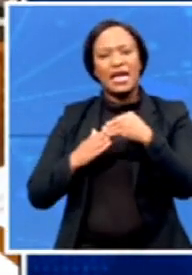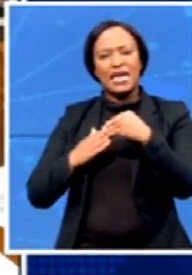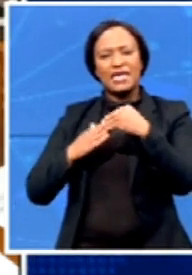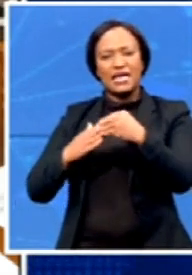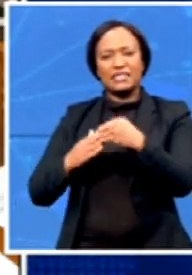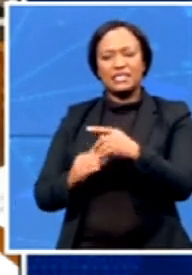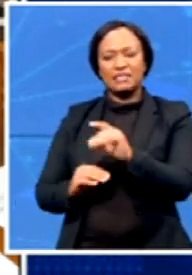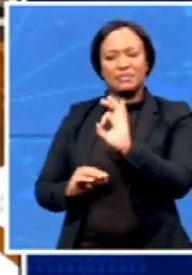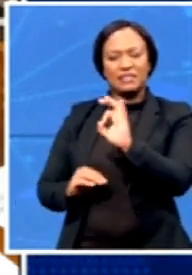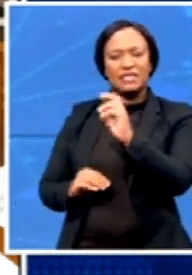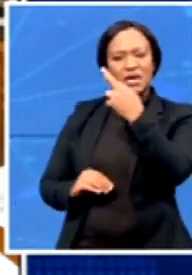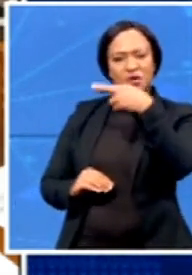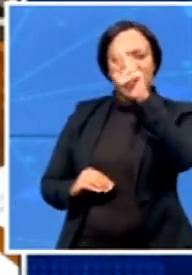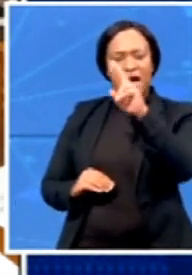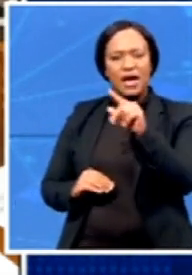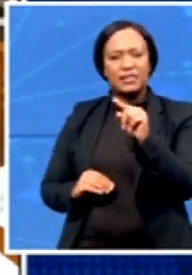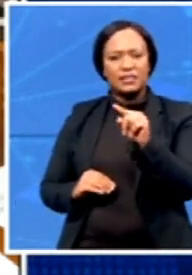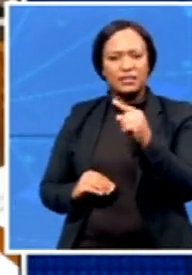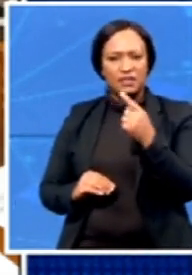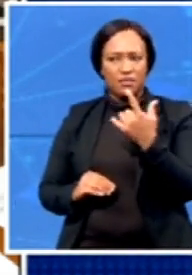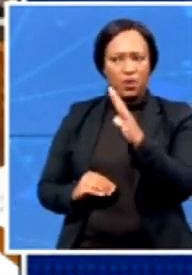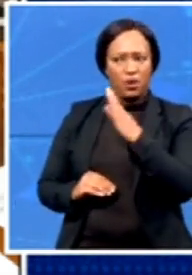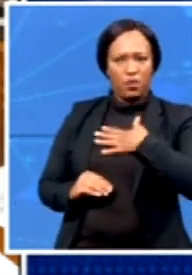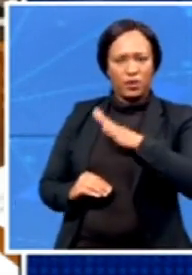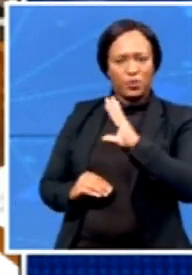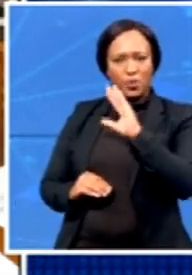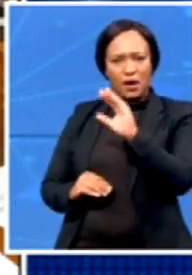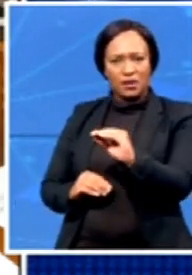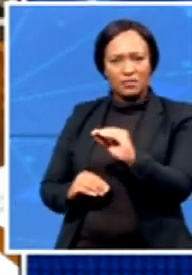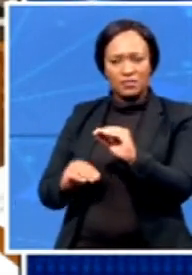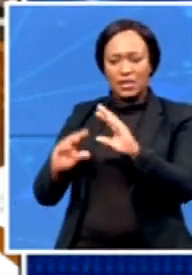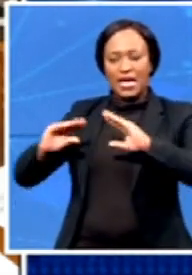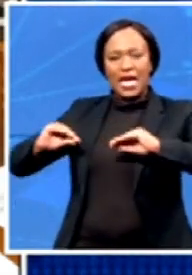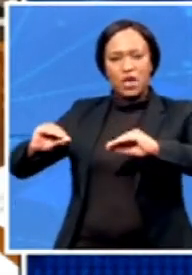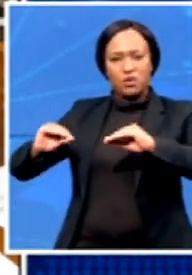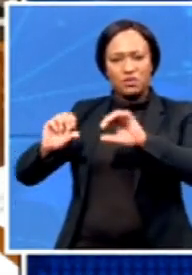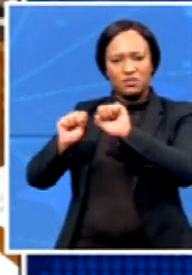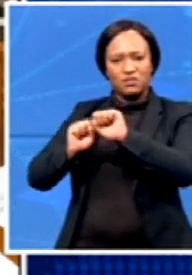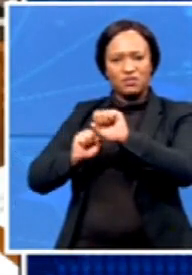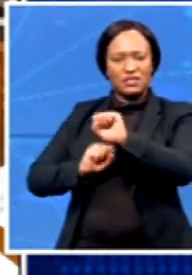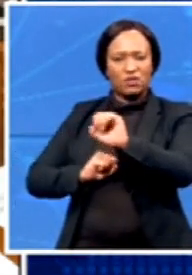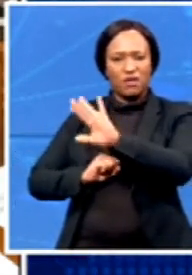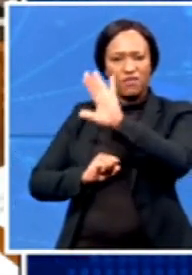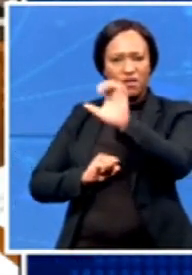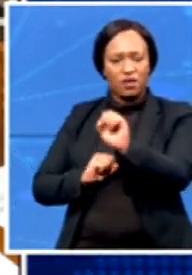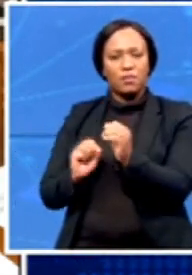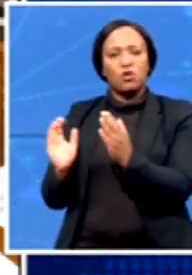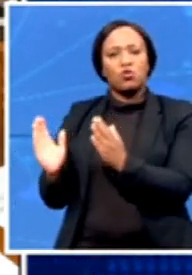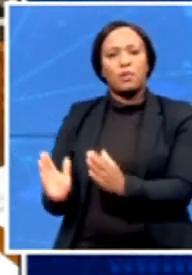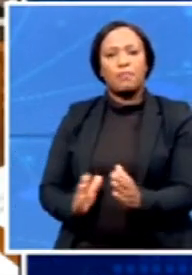system preparing our young people for the work of the future?